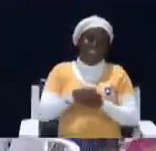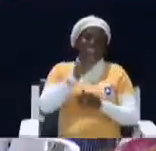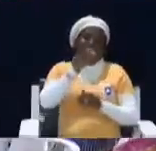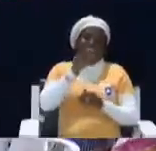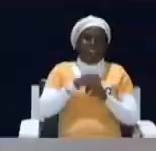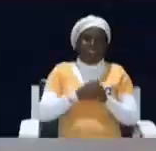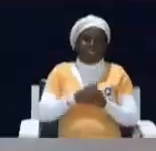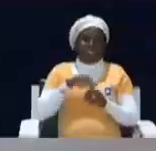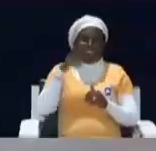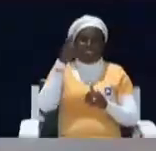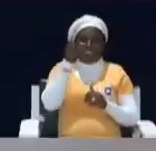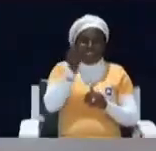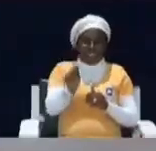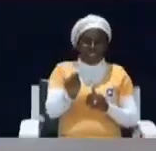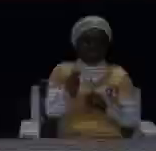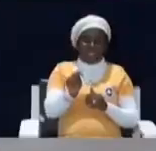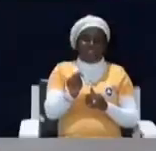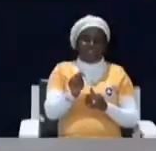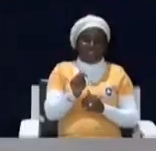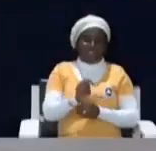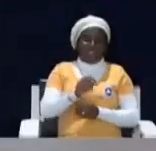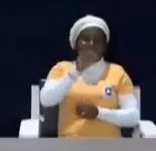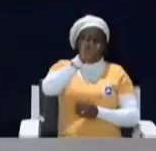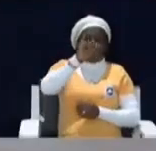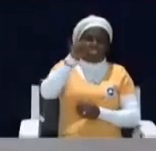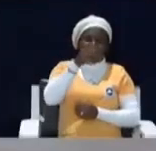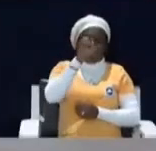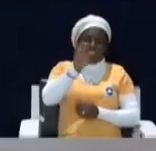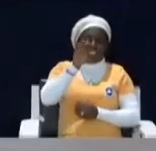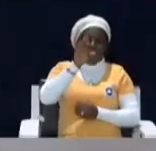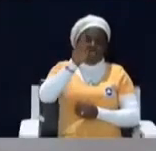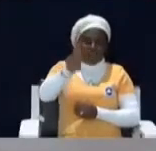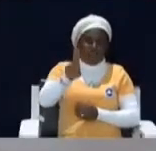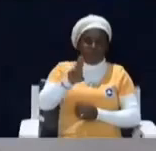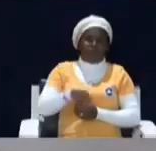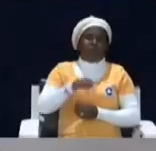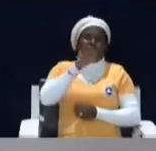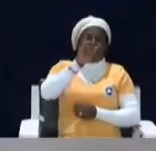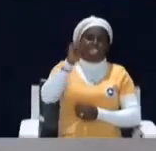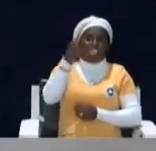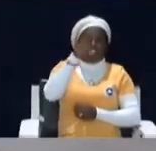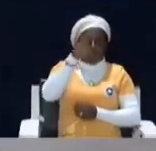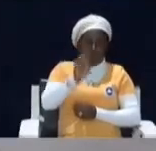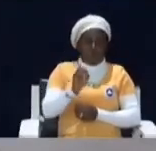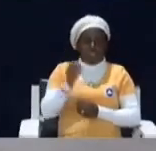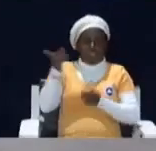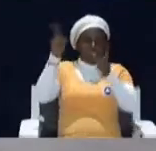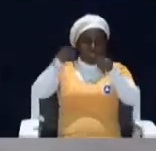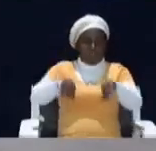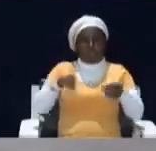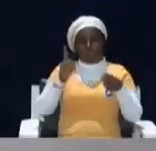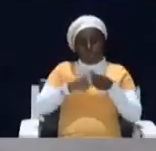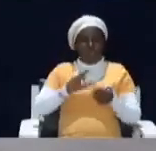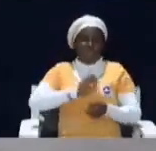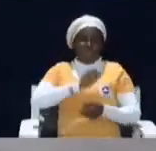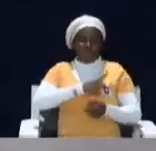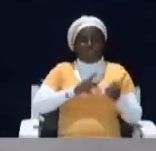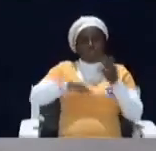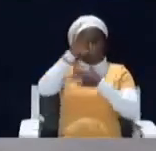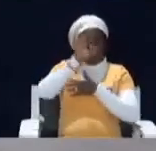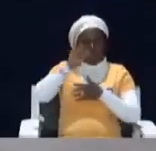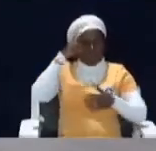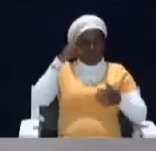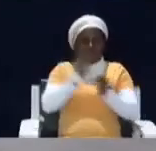the Olokine of Ojowo Ijebugbo. I've come to appreciate God for saving